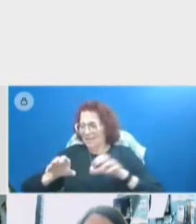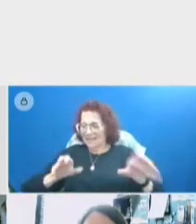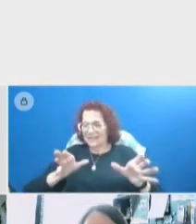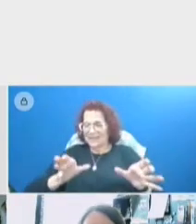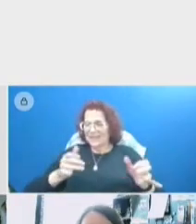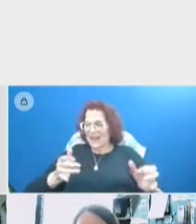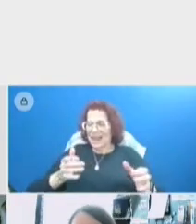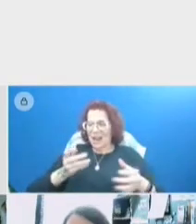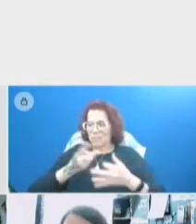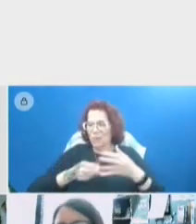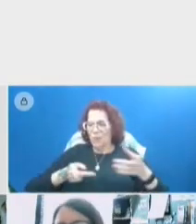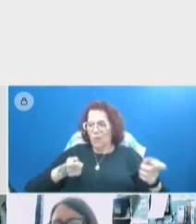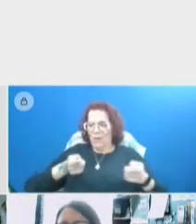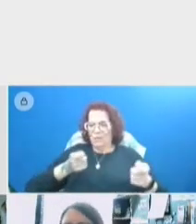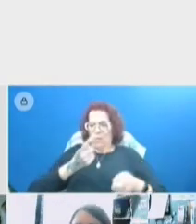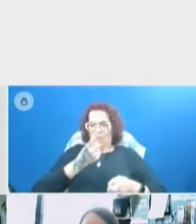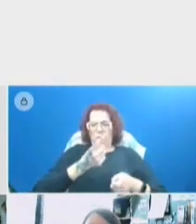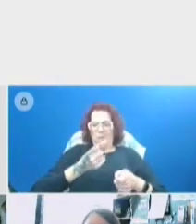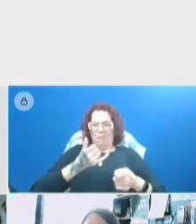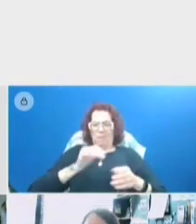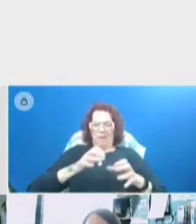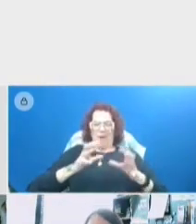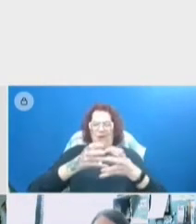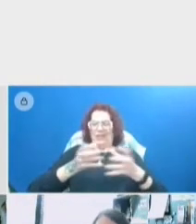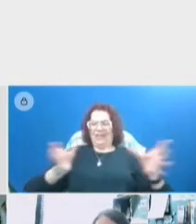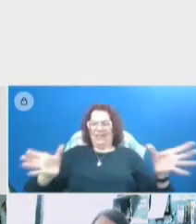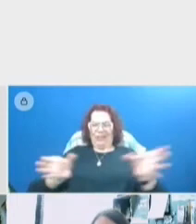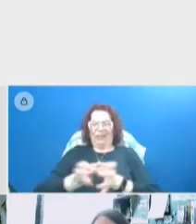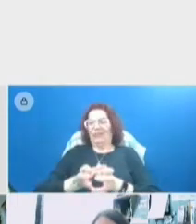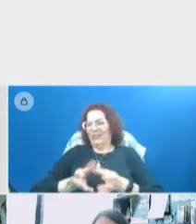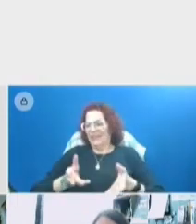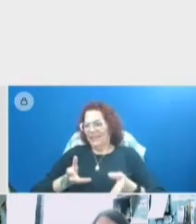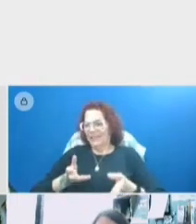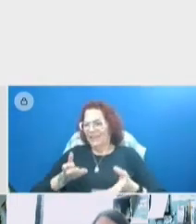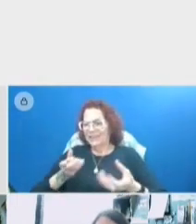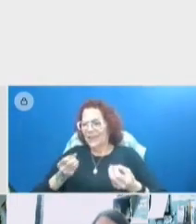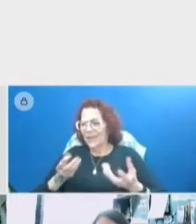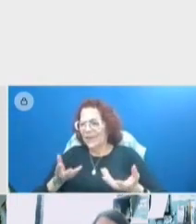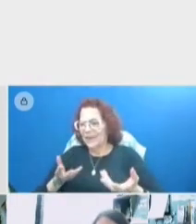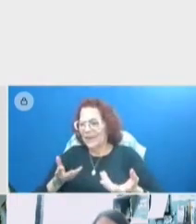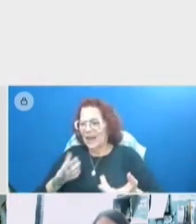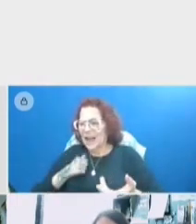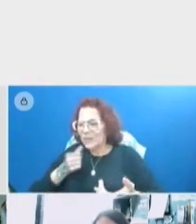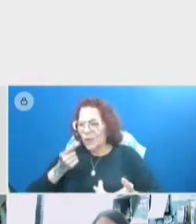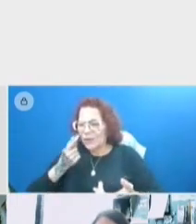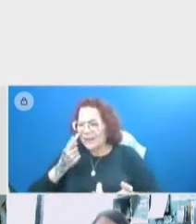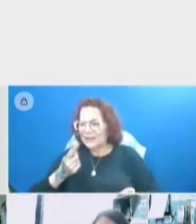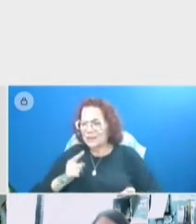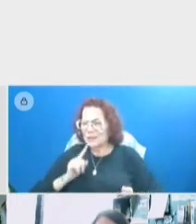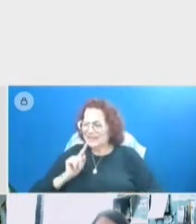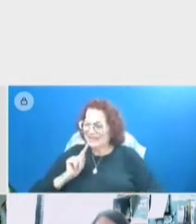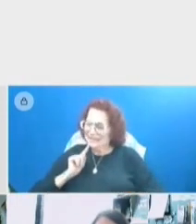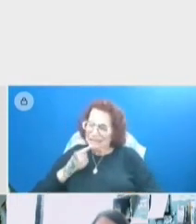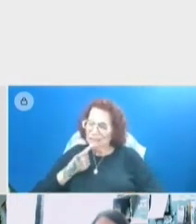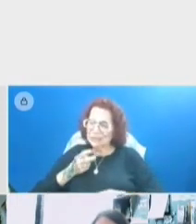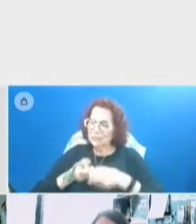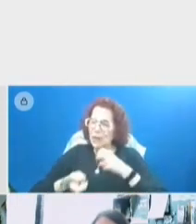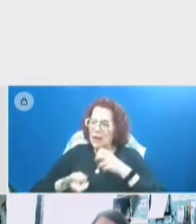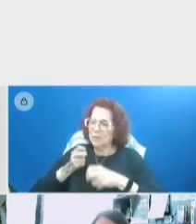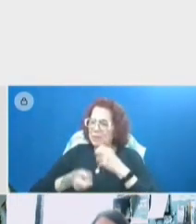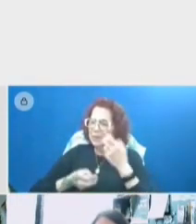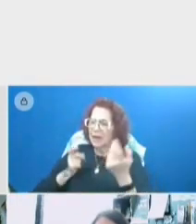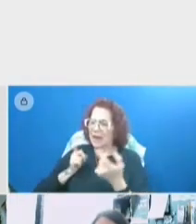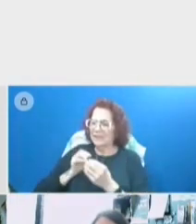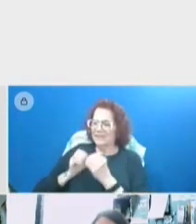party, along with the governor. So I think it's a bigger issue, frankly, than just us taking back some